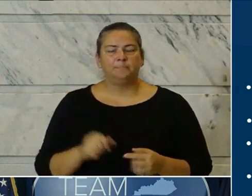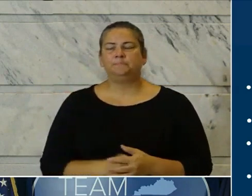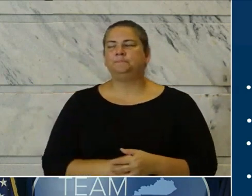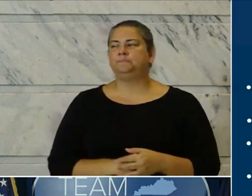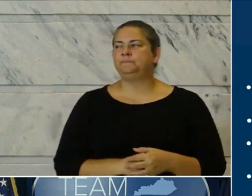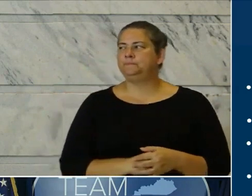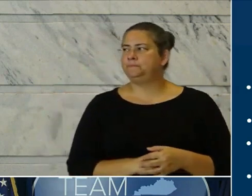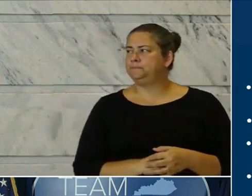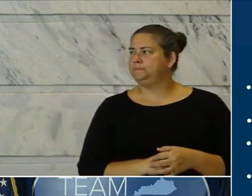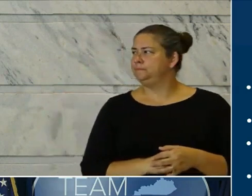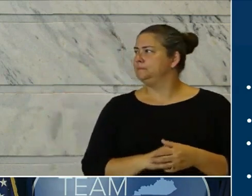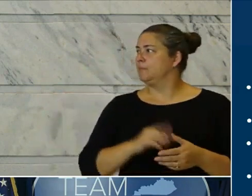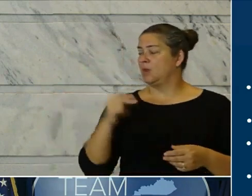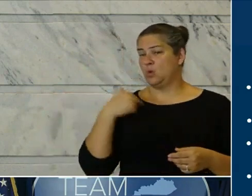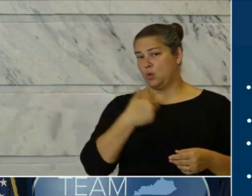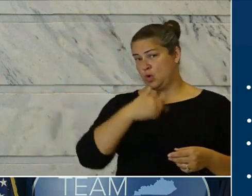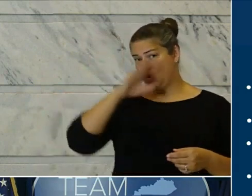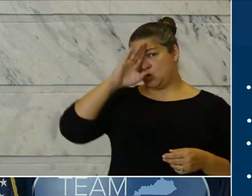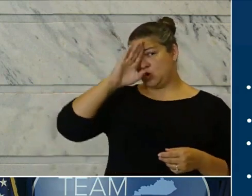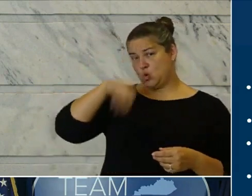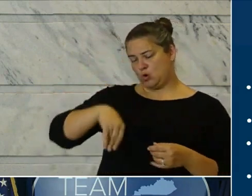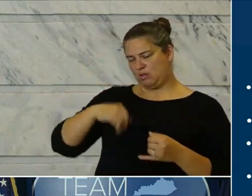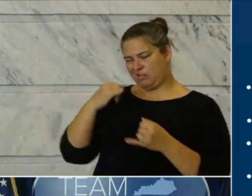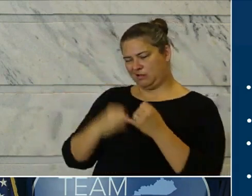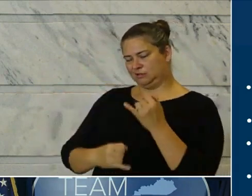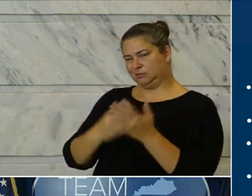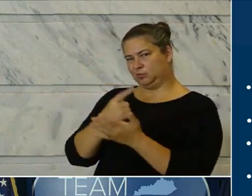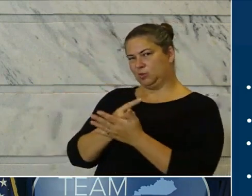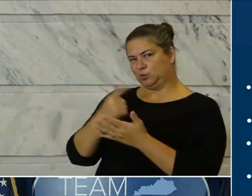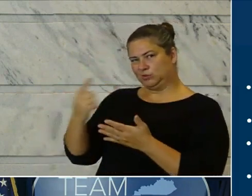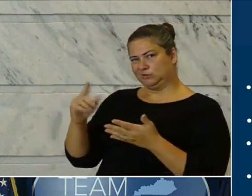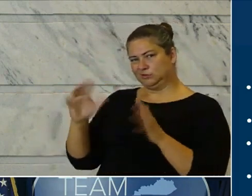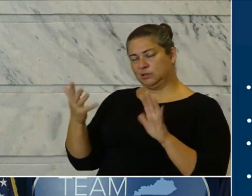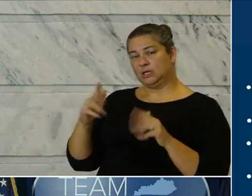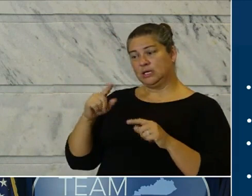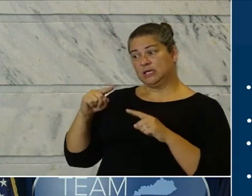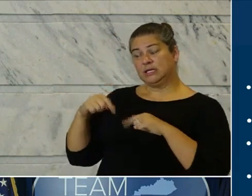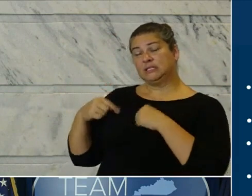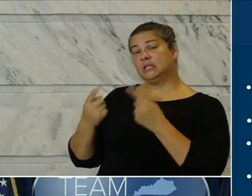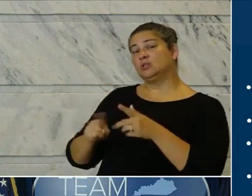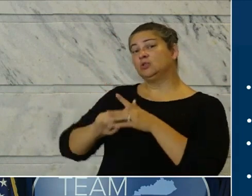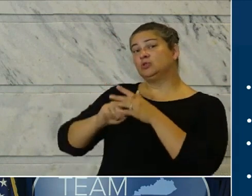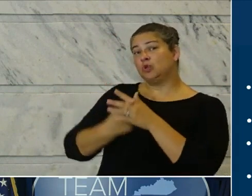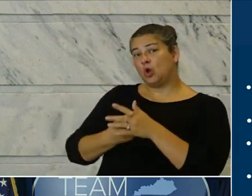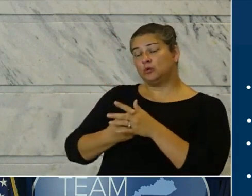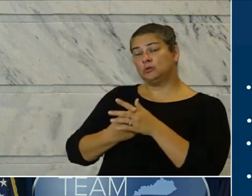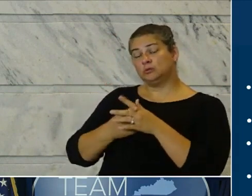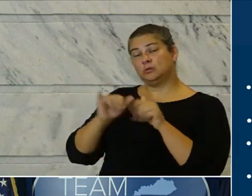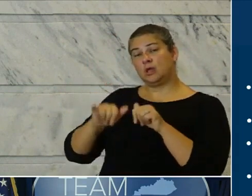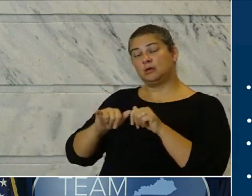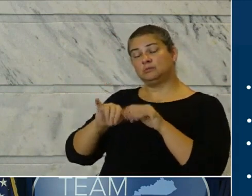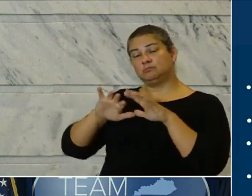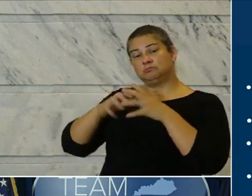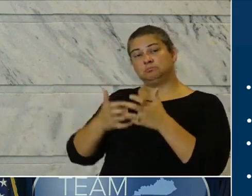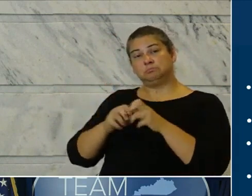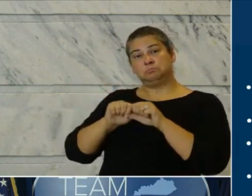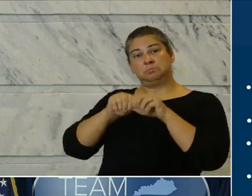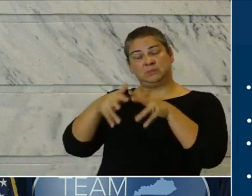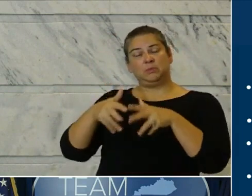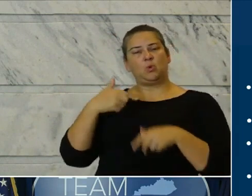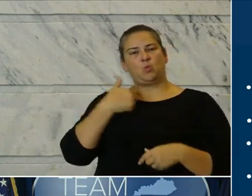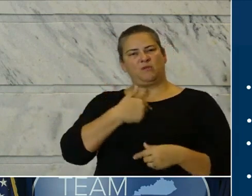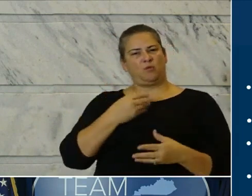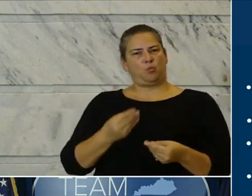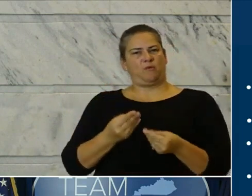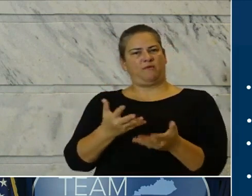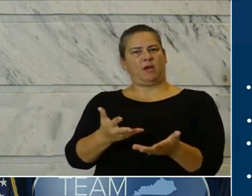Lastly, we know within the next week or so, since the beginning of the pandemic, we have provided or will